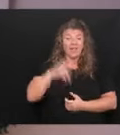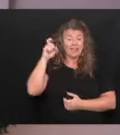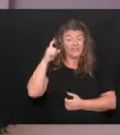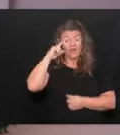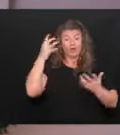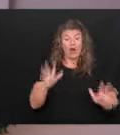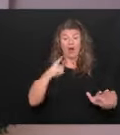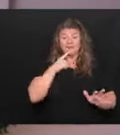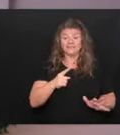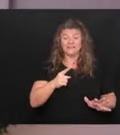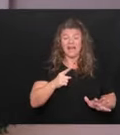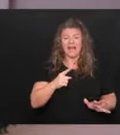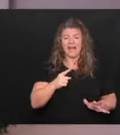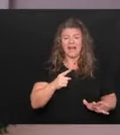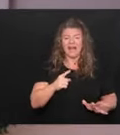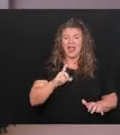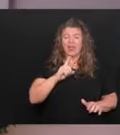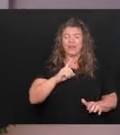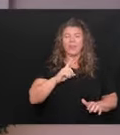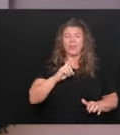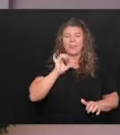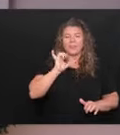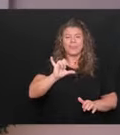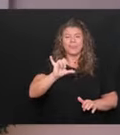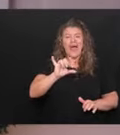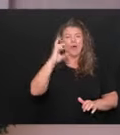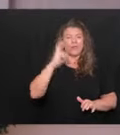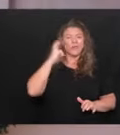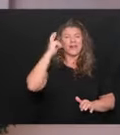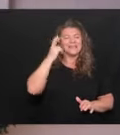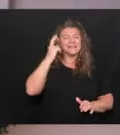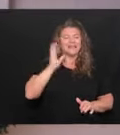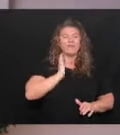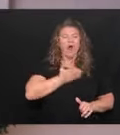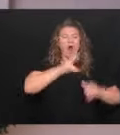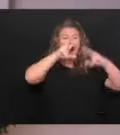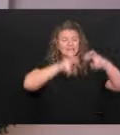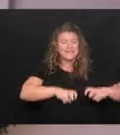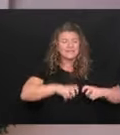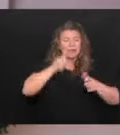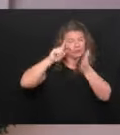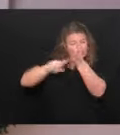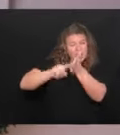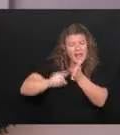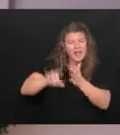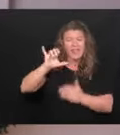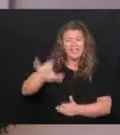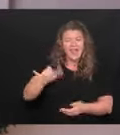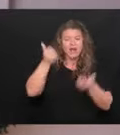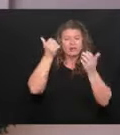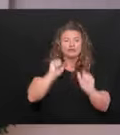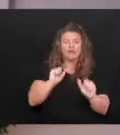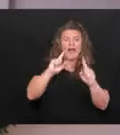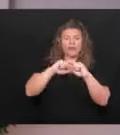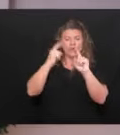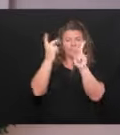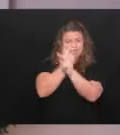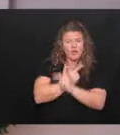the real impetus behind the booster battlefield assessment was to try to rapidly gain